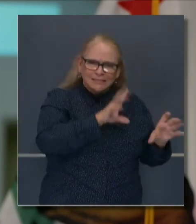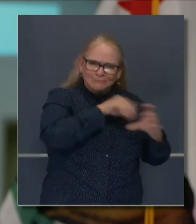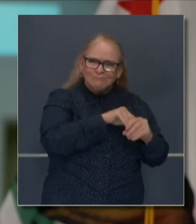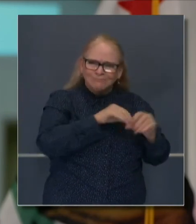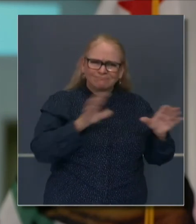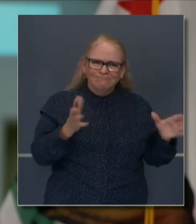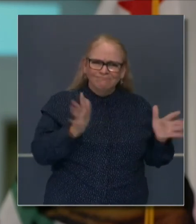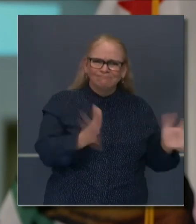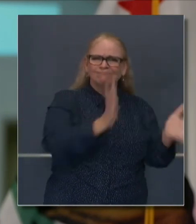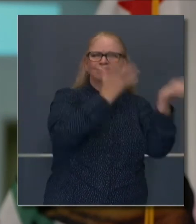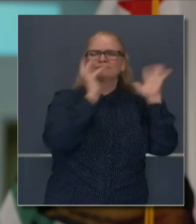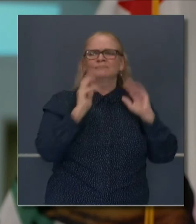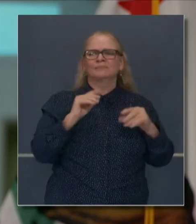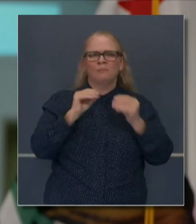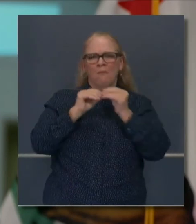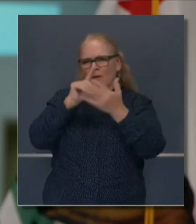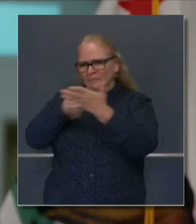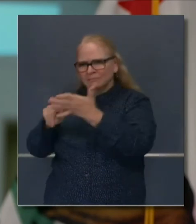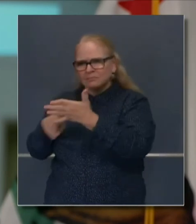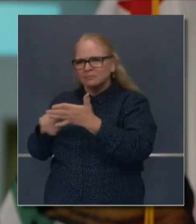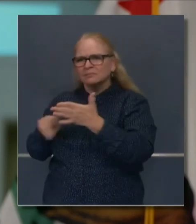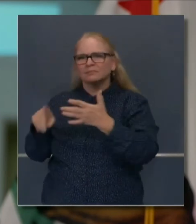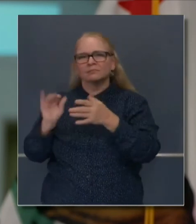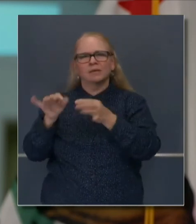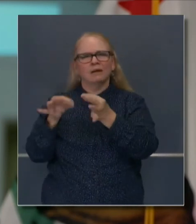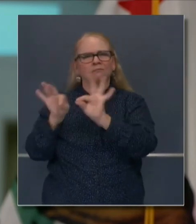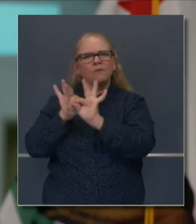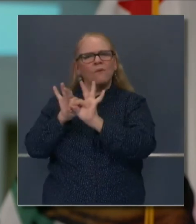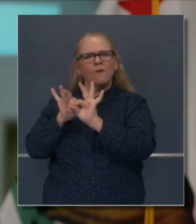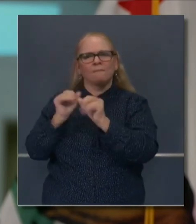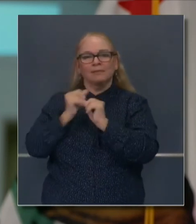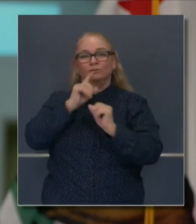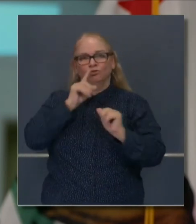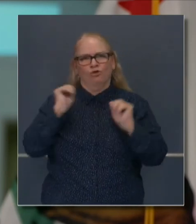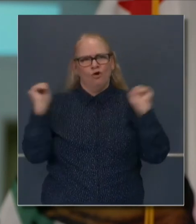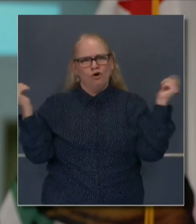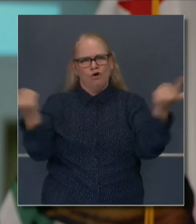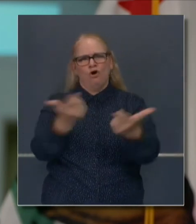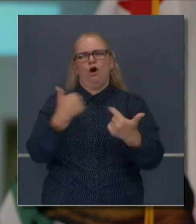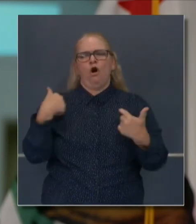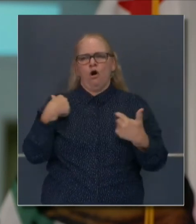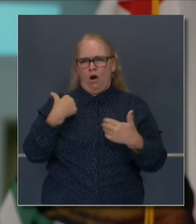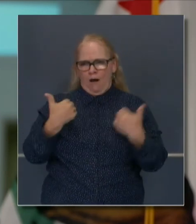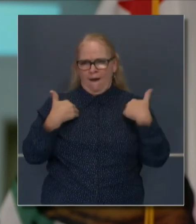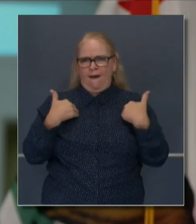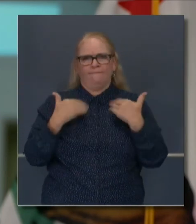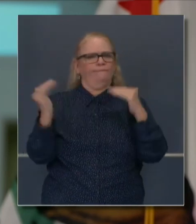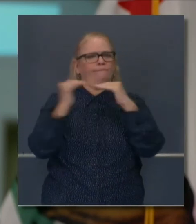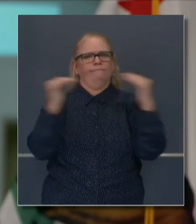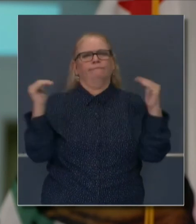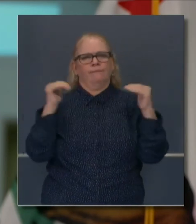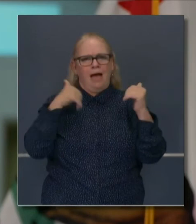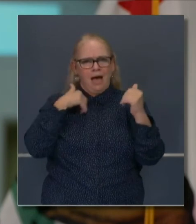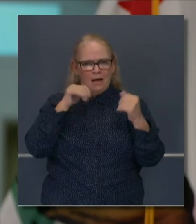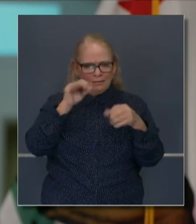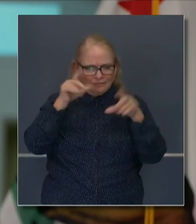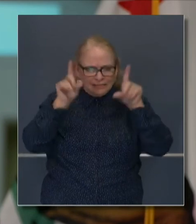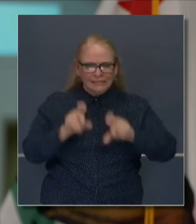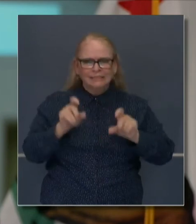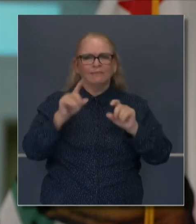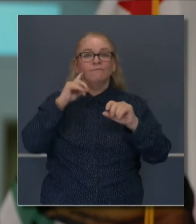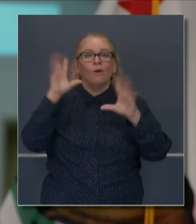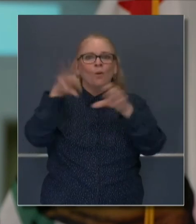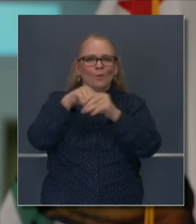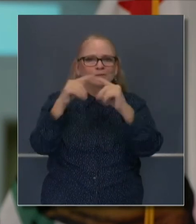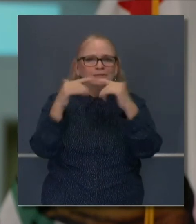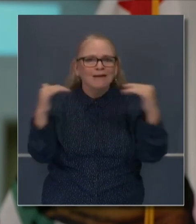And so our approach is about making sure that we are doing justice to our diverse communities, and that we're not just gaming